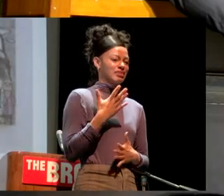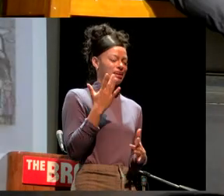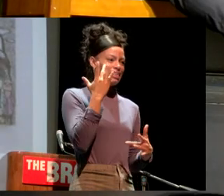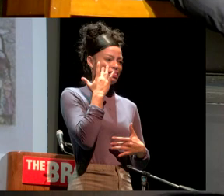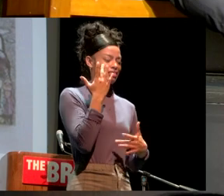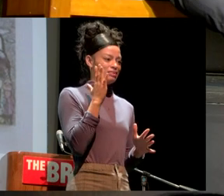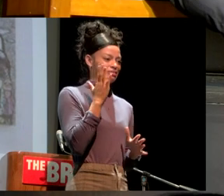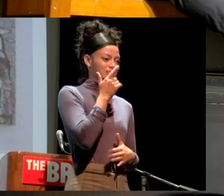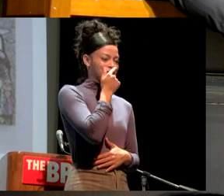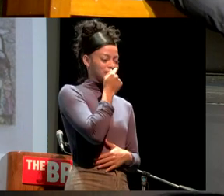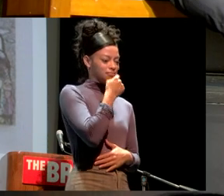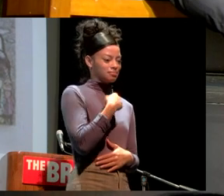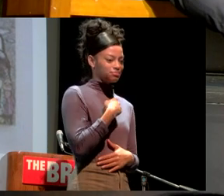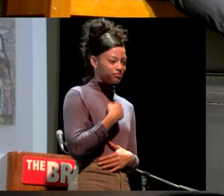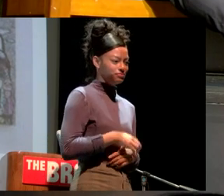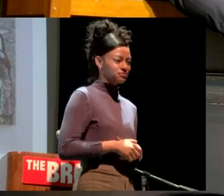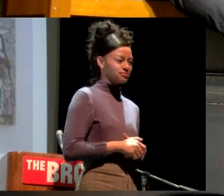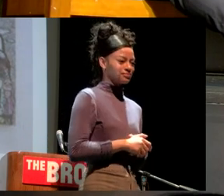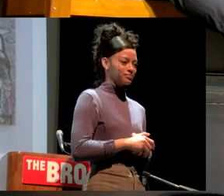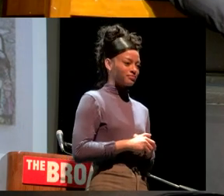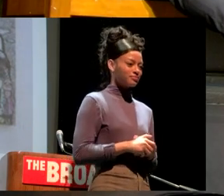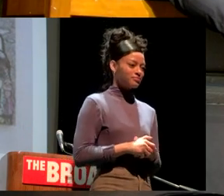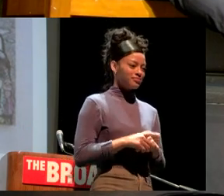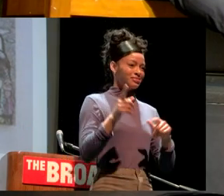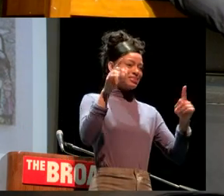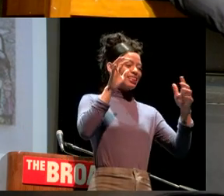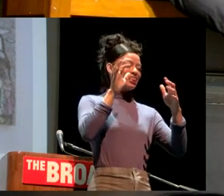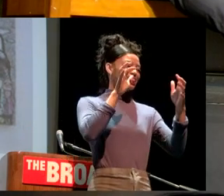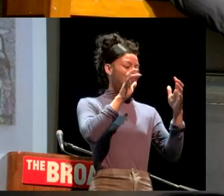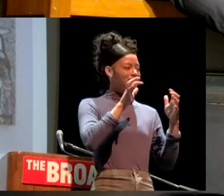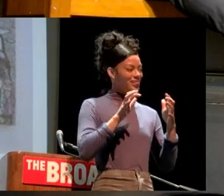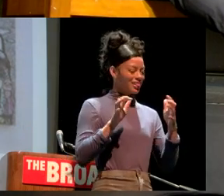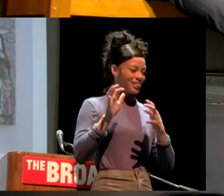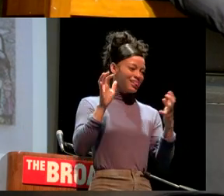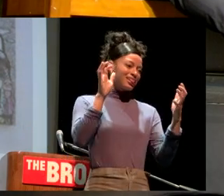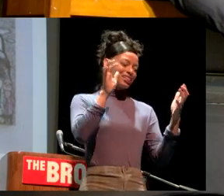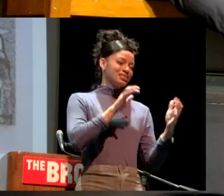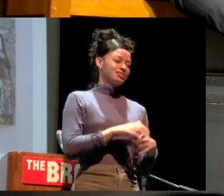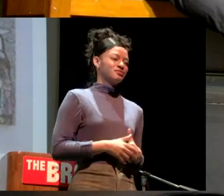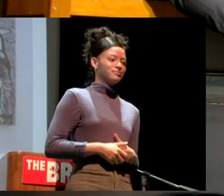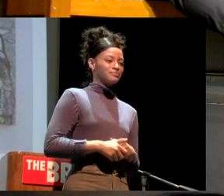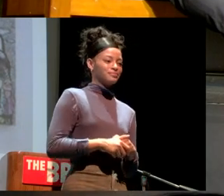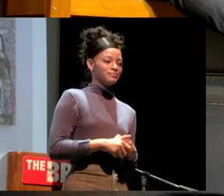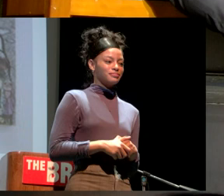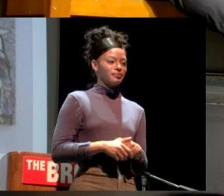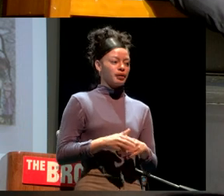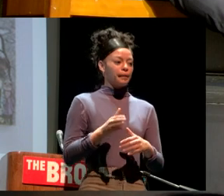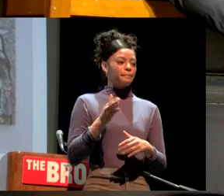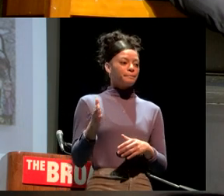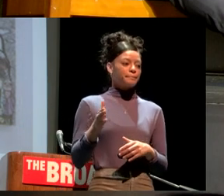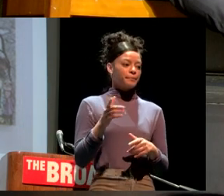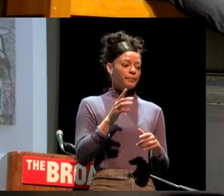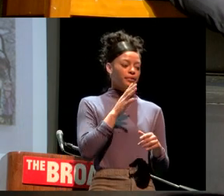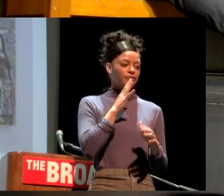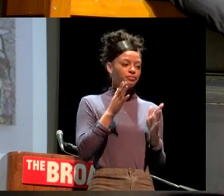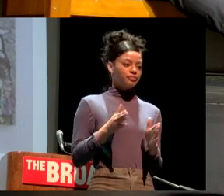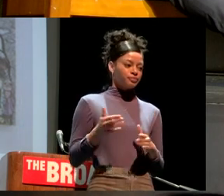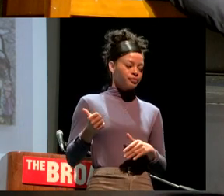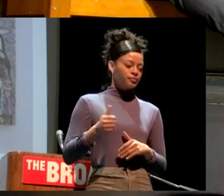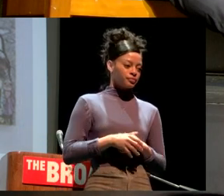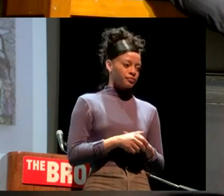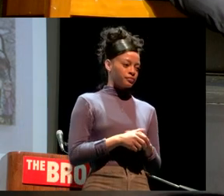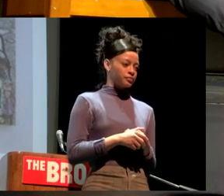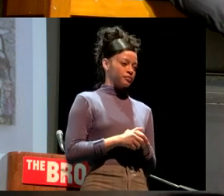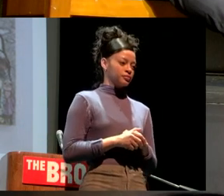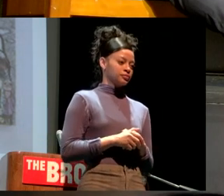Okay. Oh, no, good answer maybe. Okay. And it was on the On Cyber stuff. So, I mean, we're doing more things with them. I can't tell you